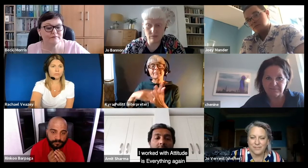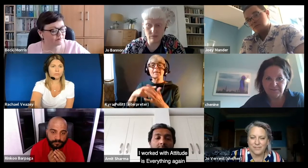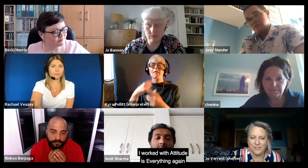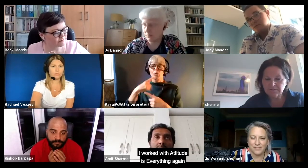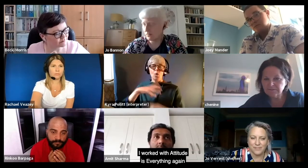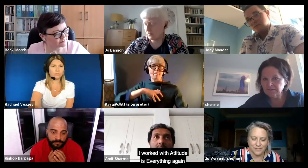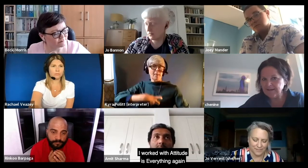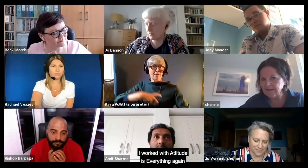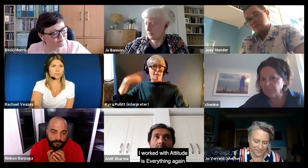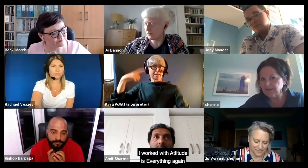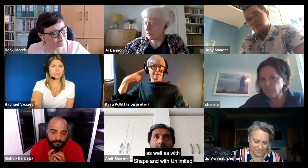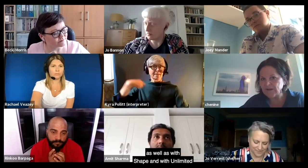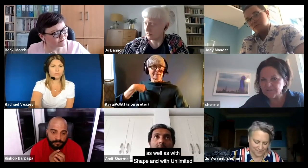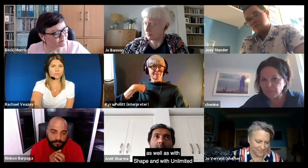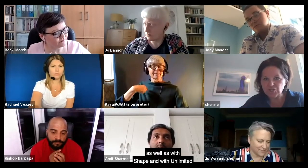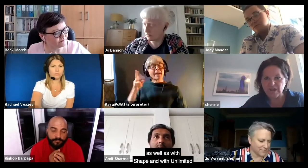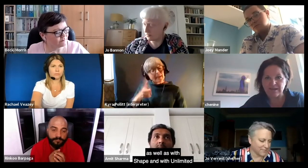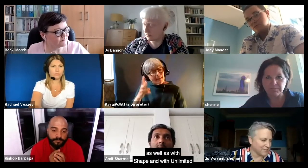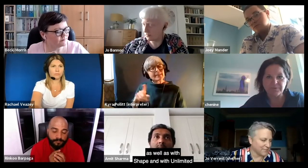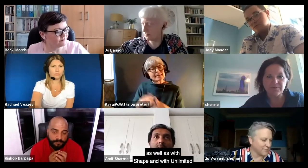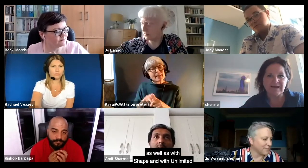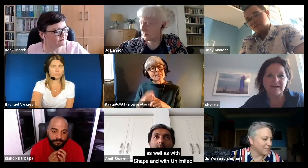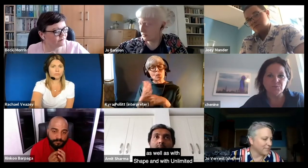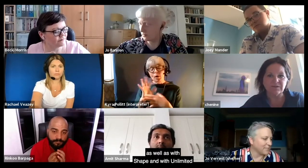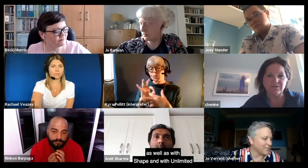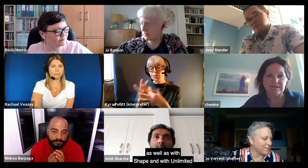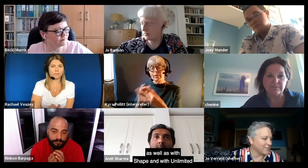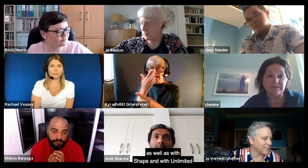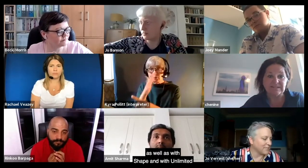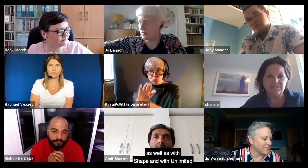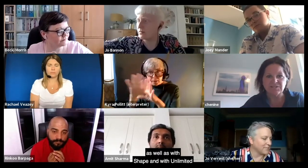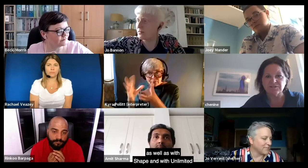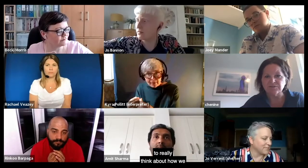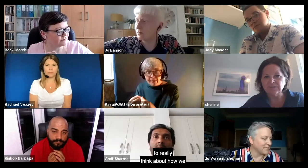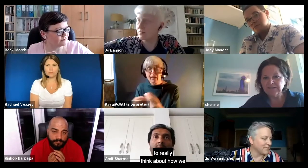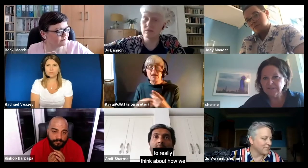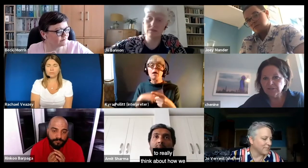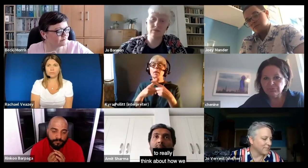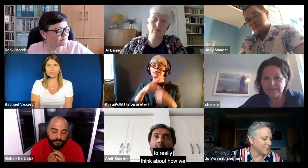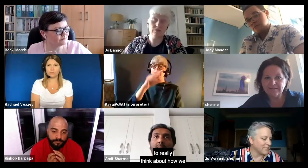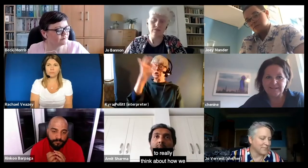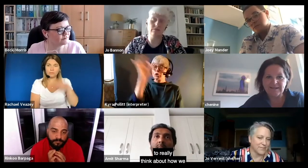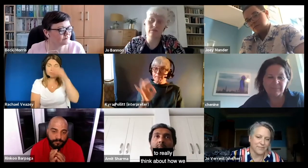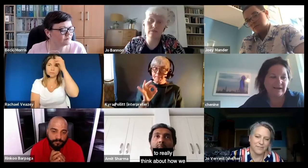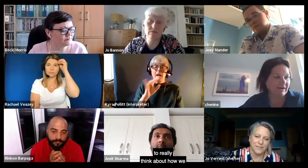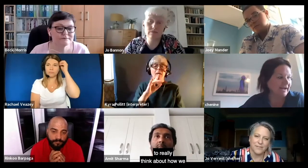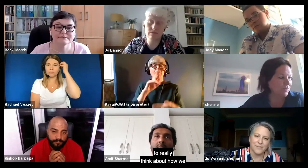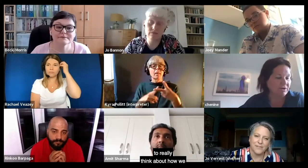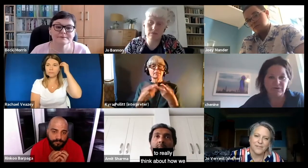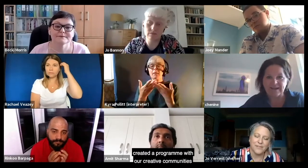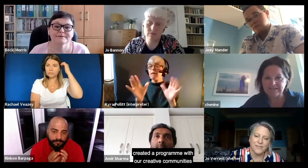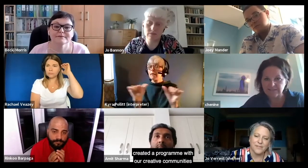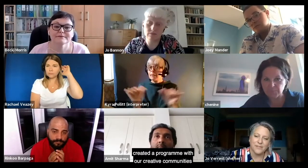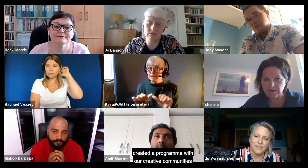again, as well as with Shape and with Unlimited, to really think about how